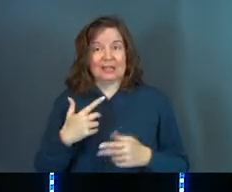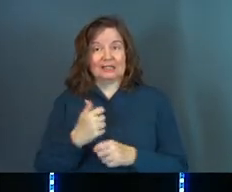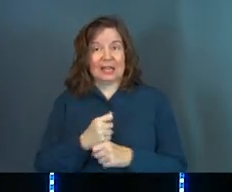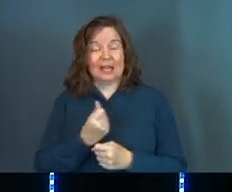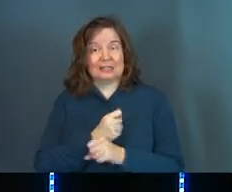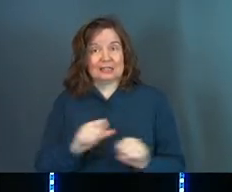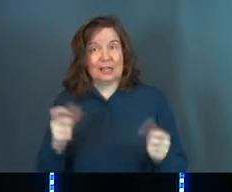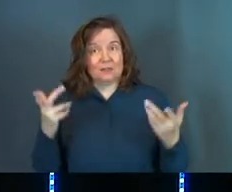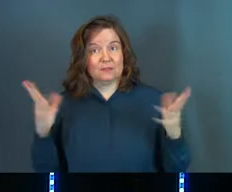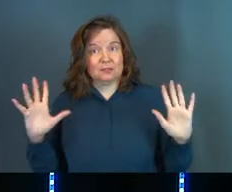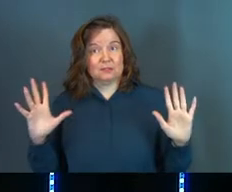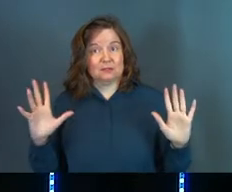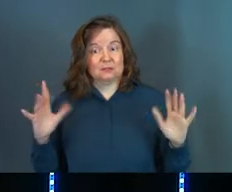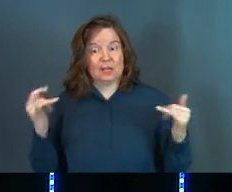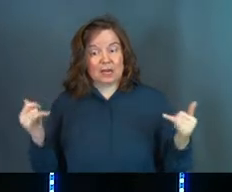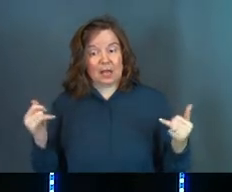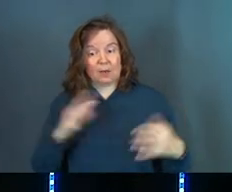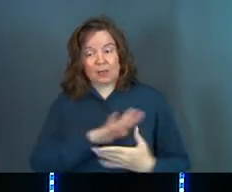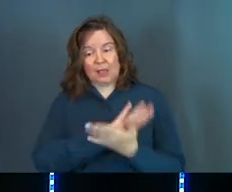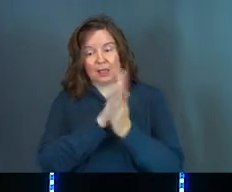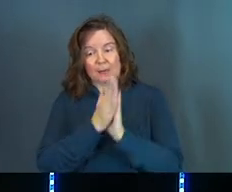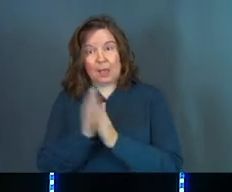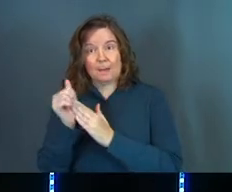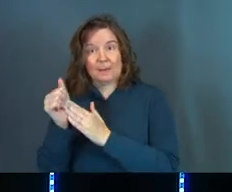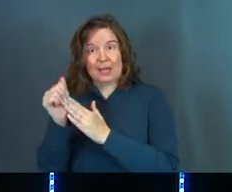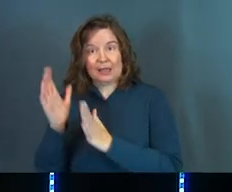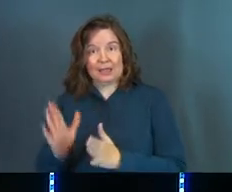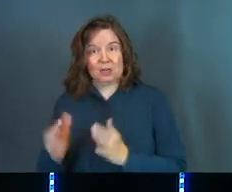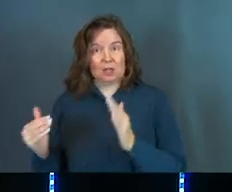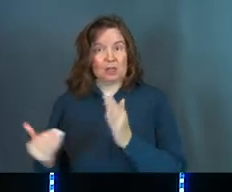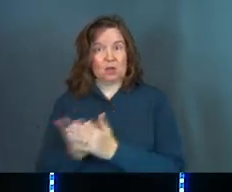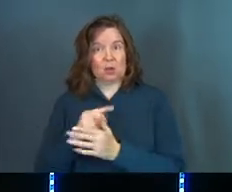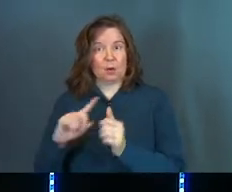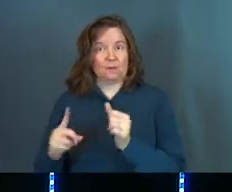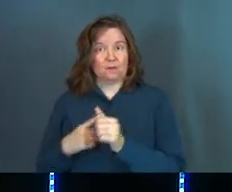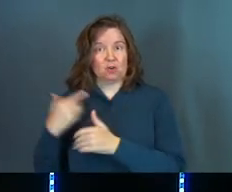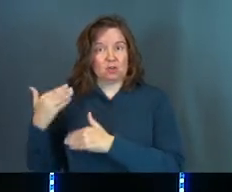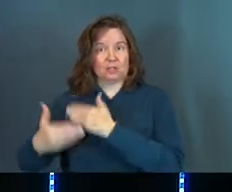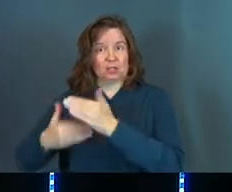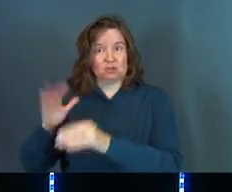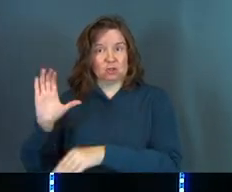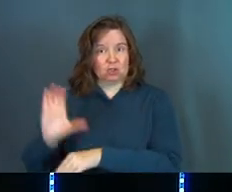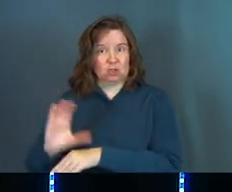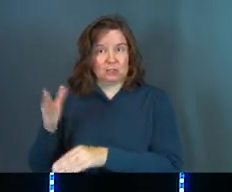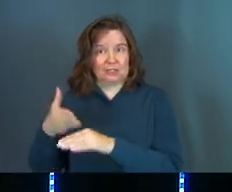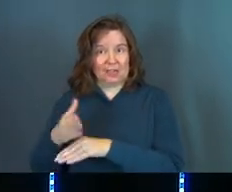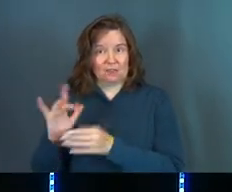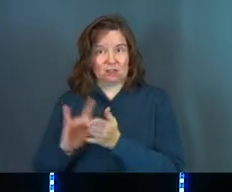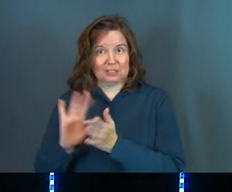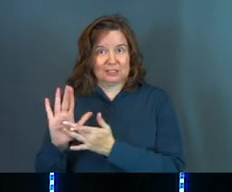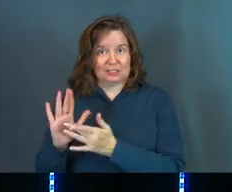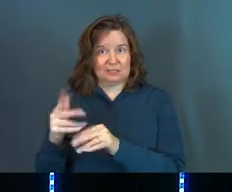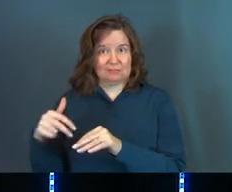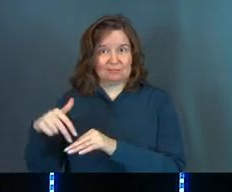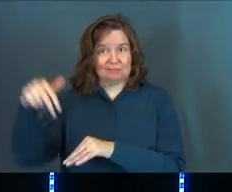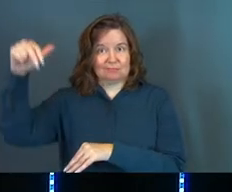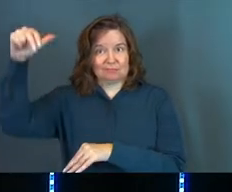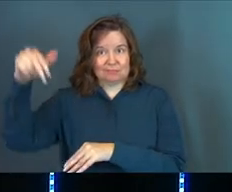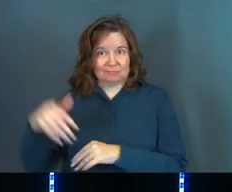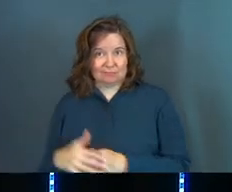gotten saved, and they've become a leader in the new first century church after Jesus